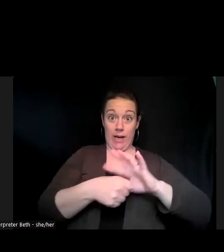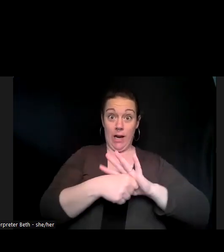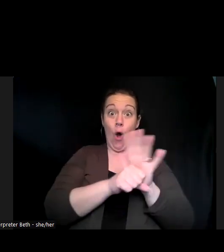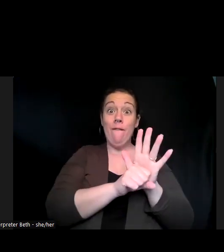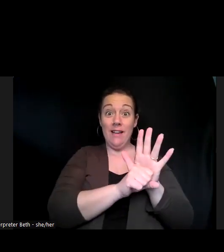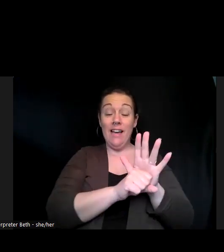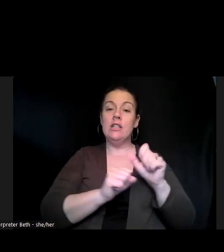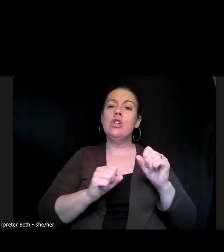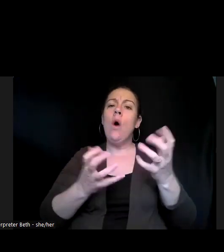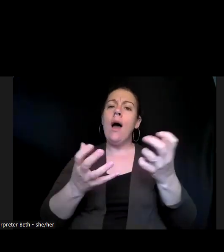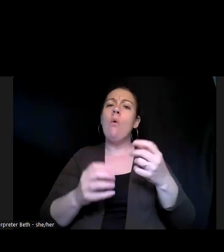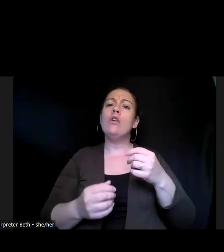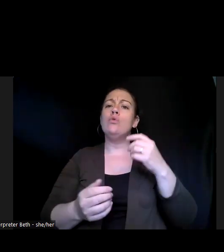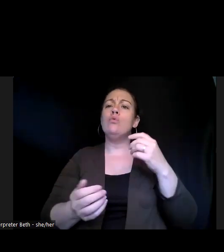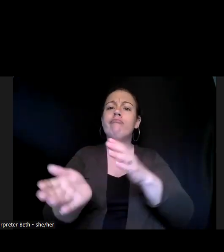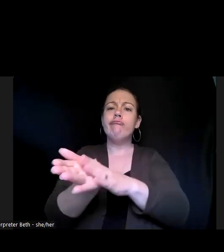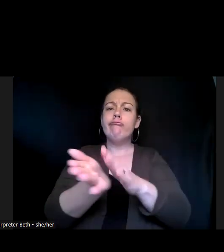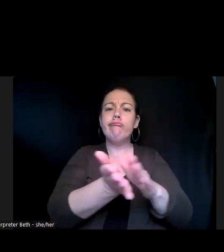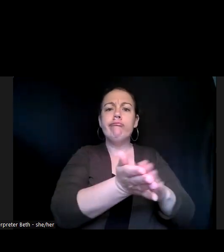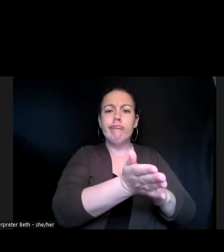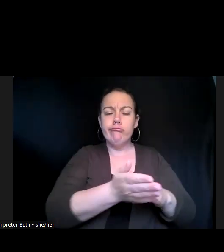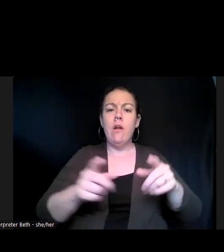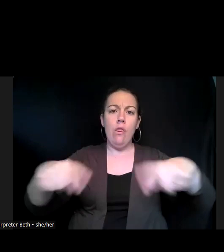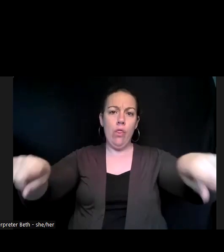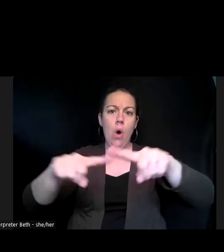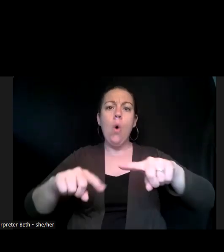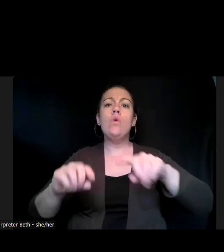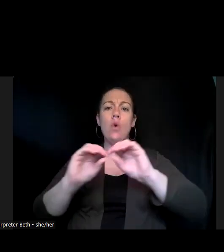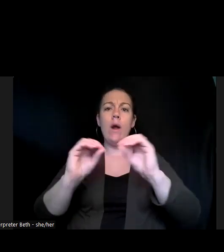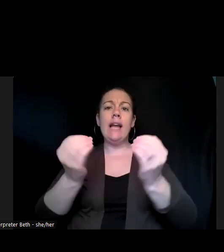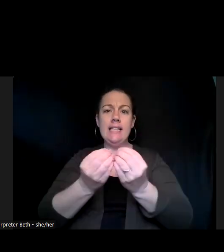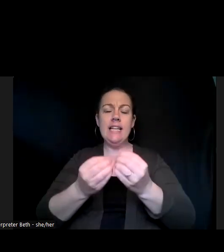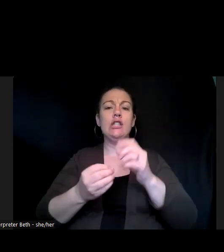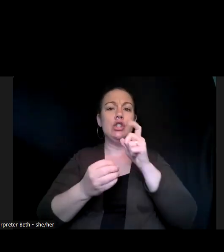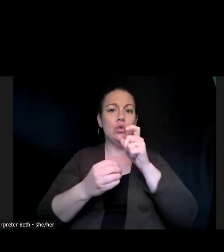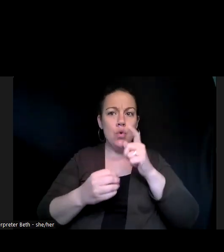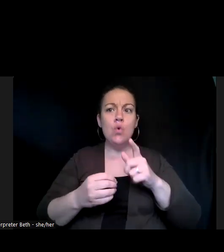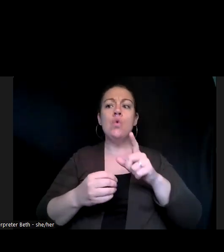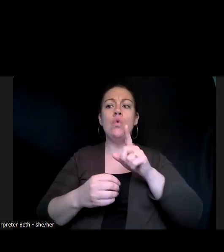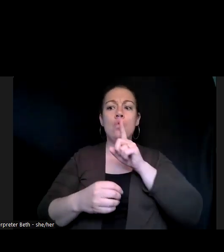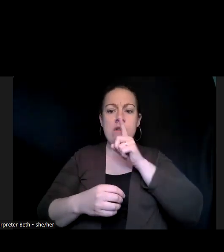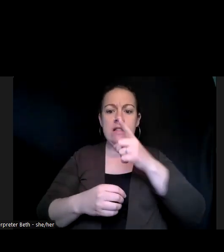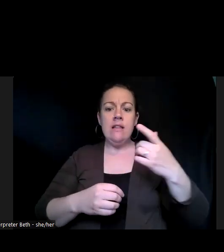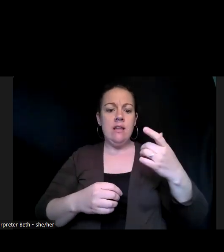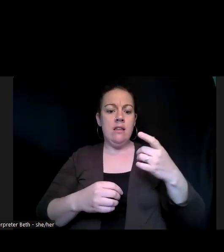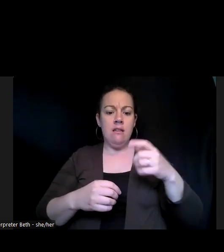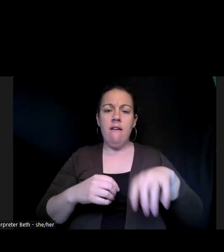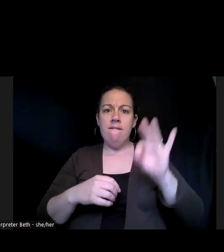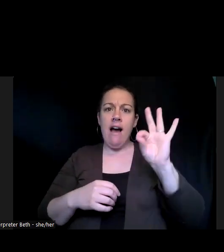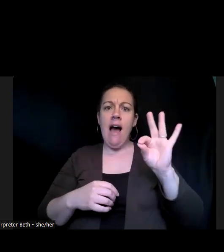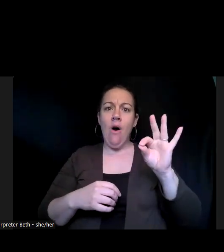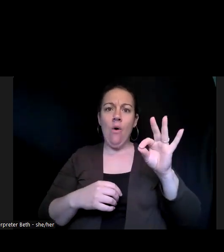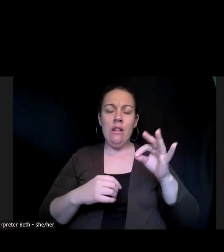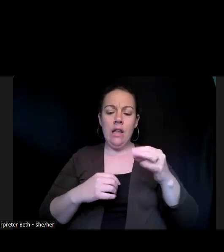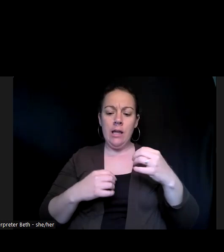these organizations that somehow found the bandwidth to take this under their belt and to start creating tools